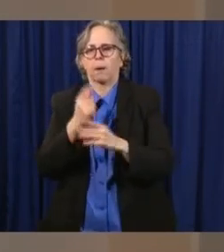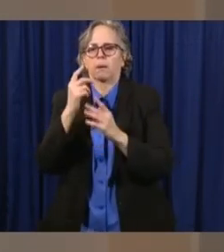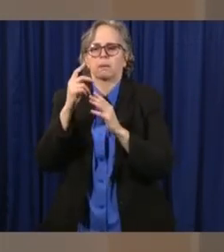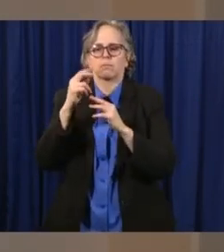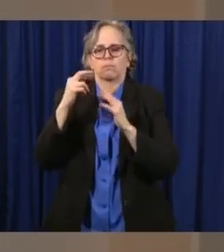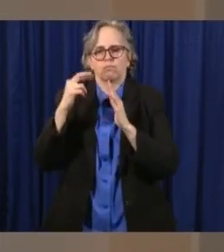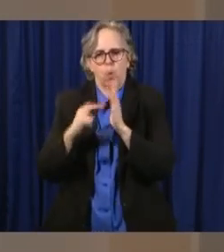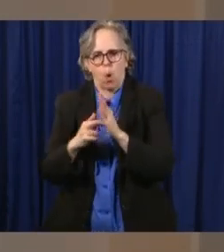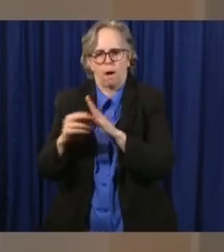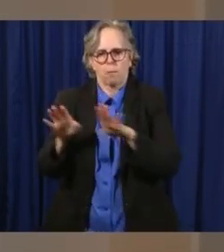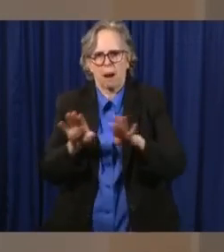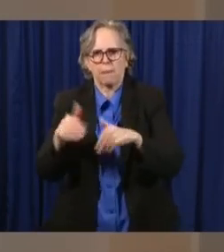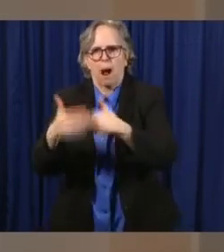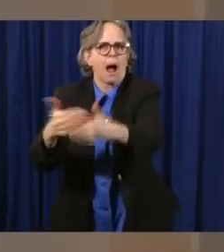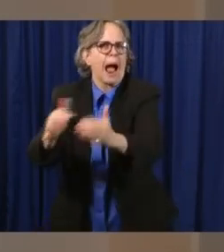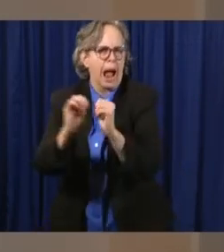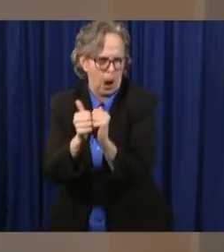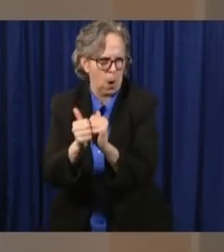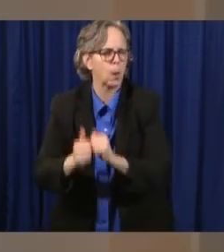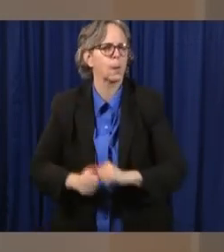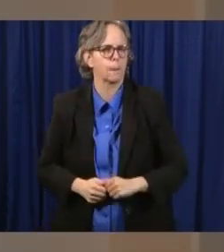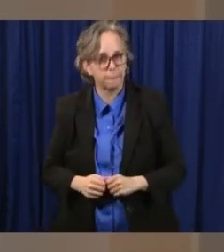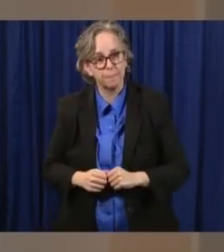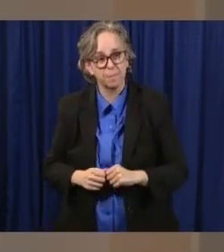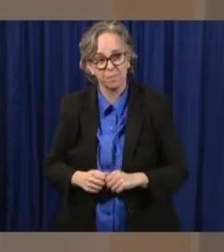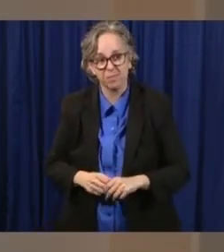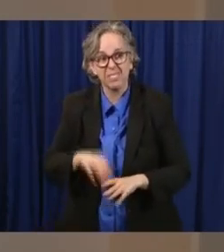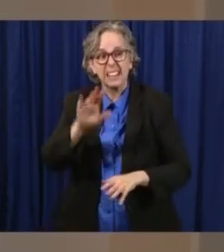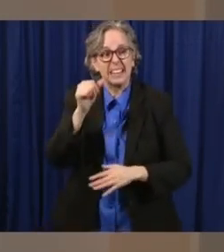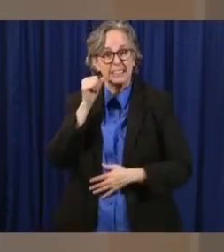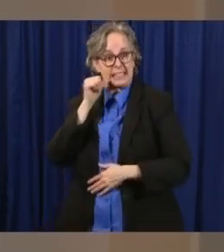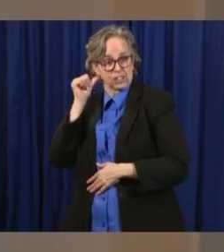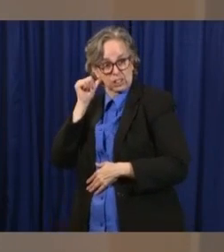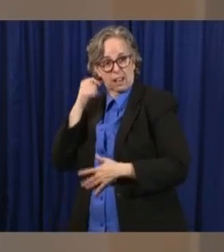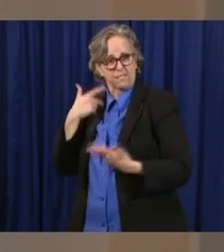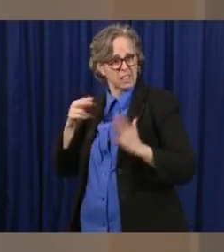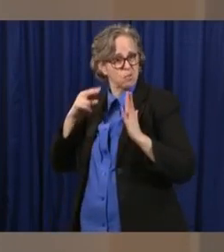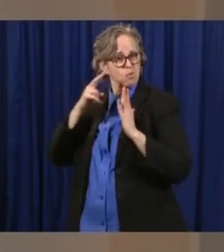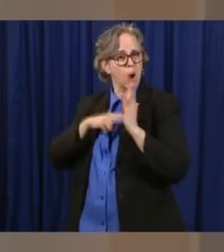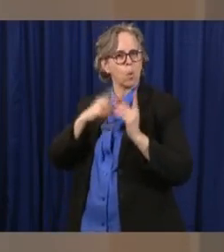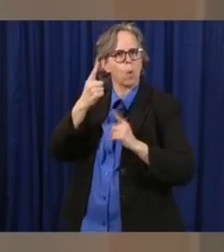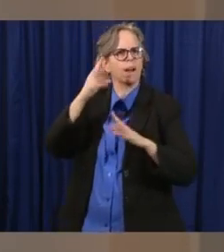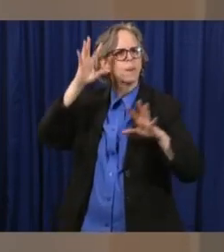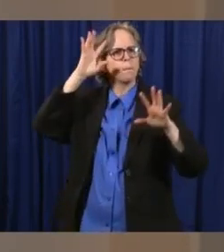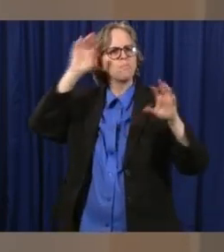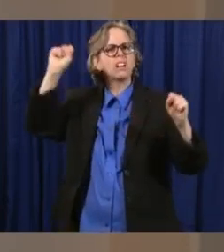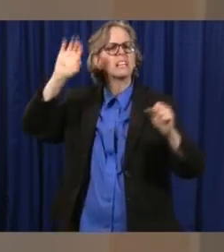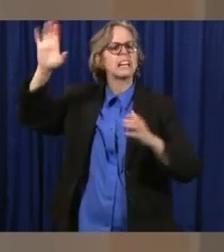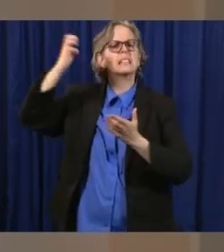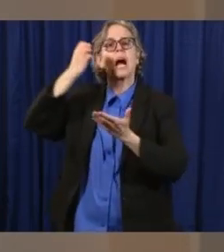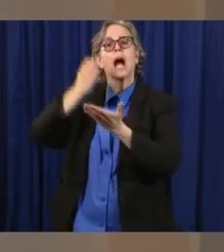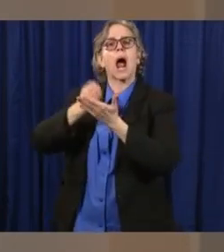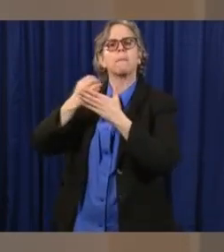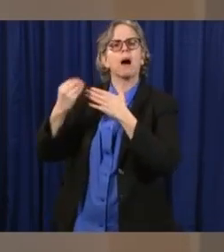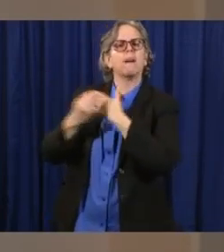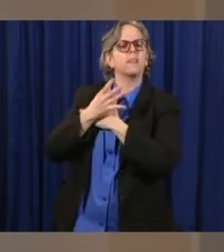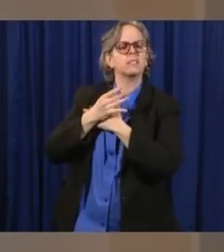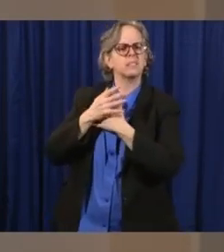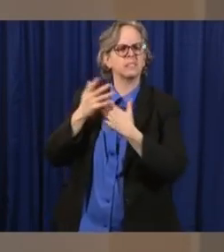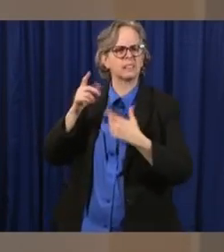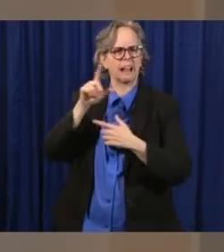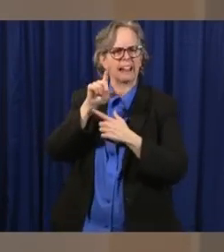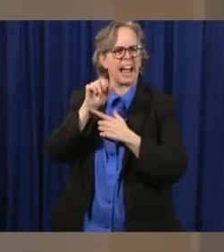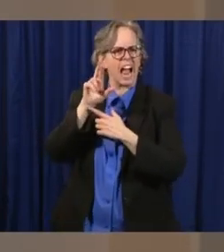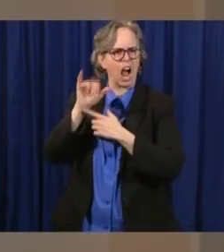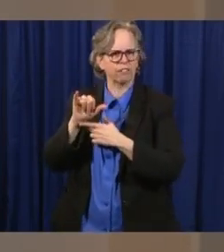yesterday from one of President Trump's economic advisors, Larry Kudlow. And what he said is that